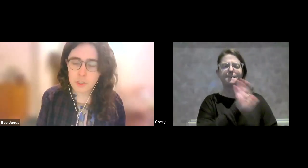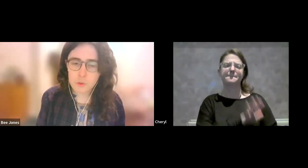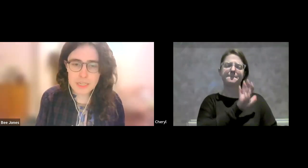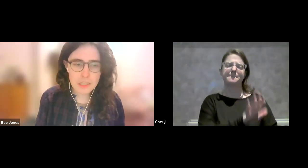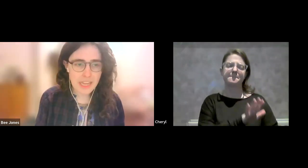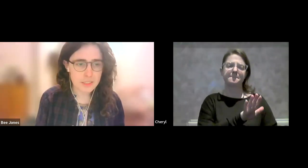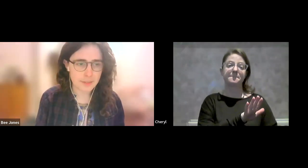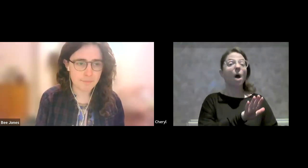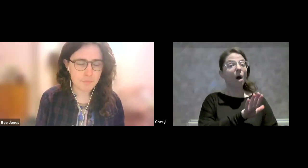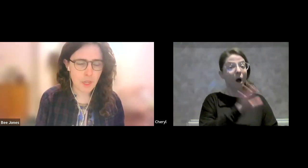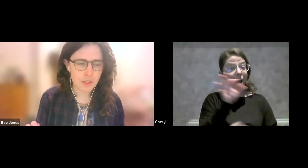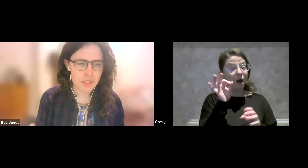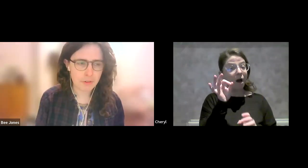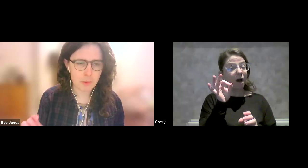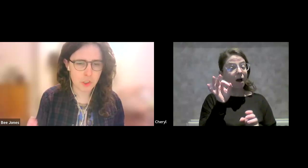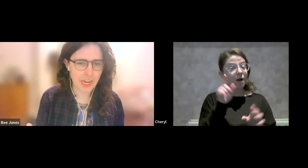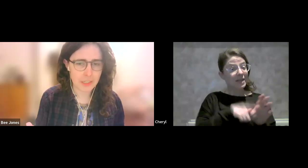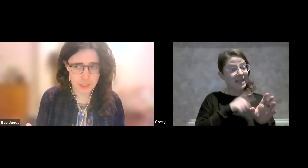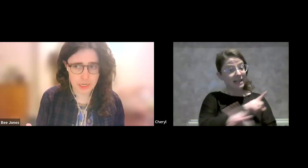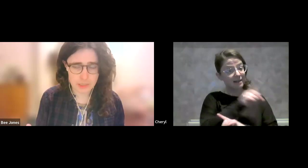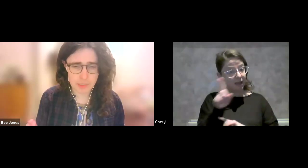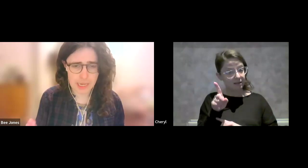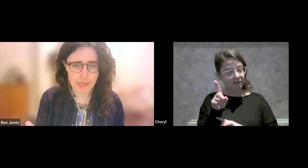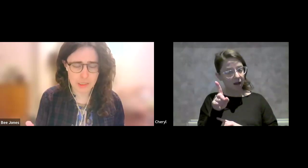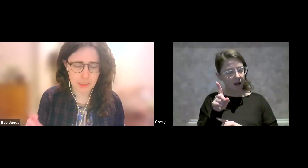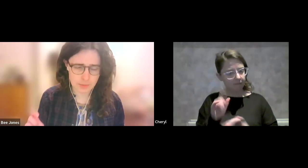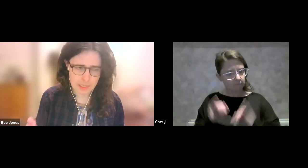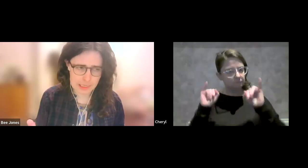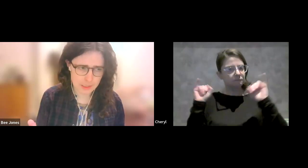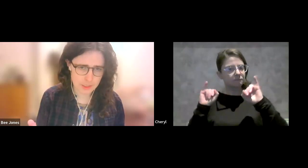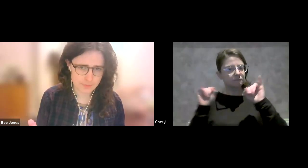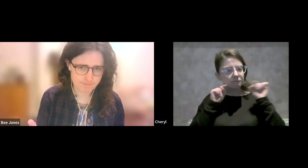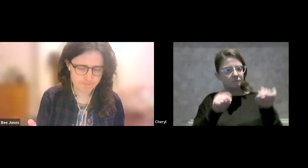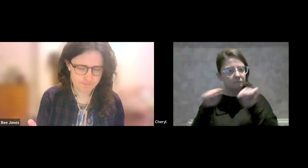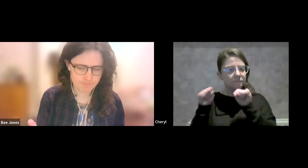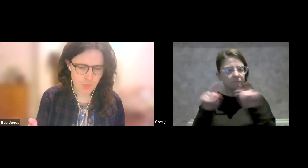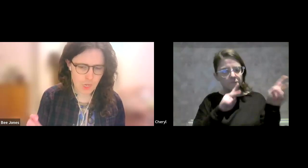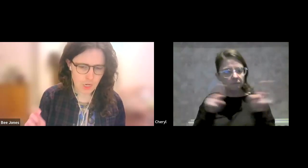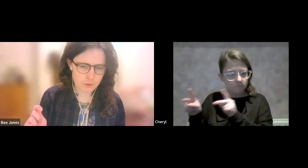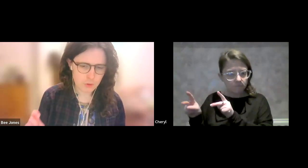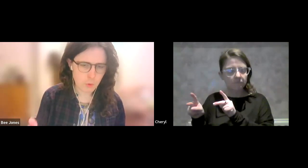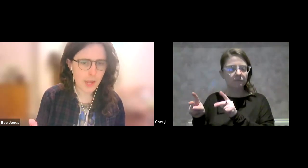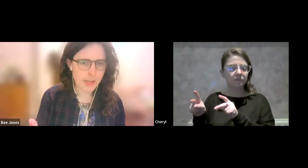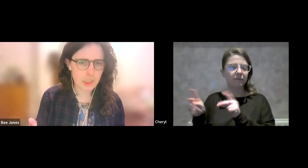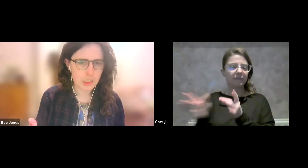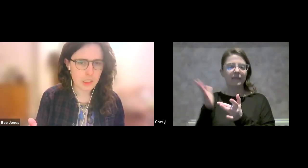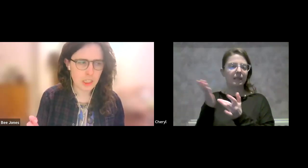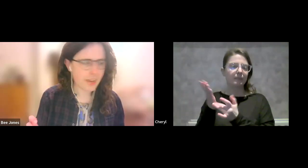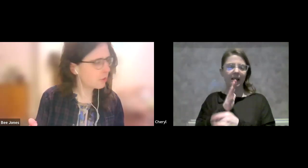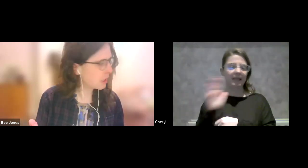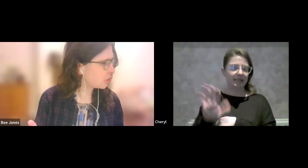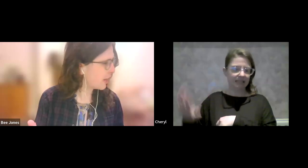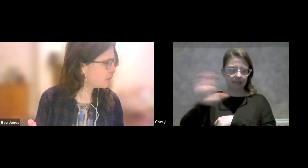A few years later, a terrible genocide began in the Middle East. And for a while,